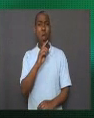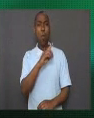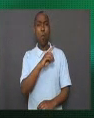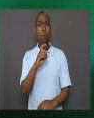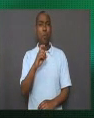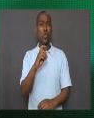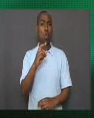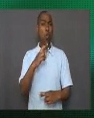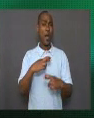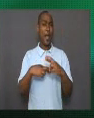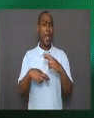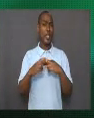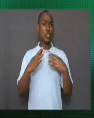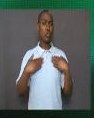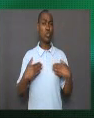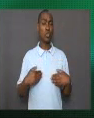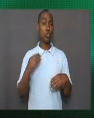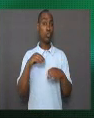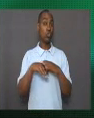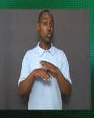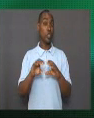that occur in the body.